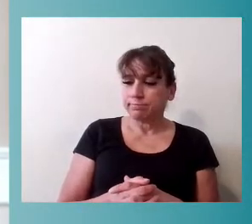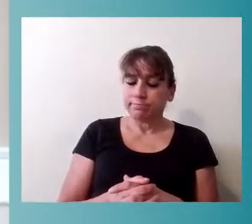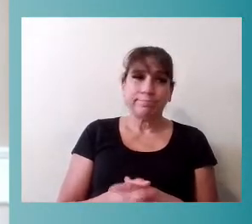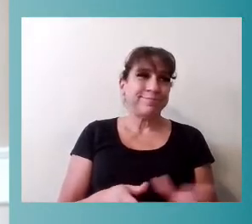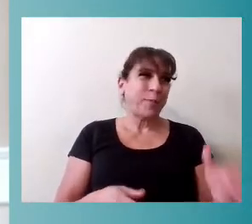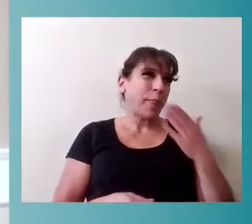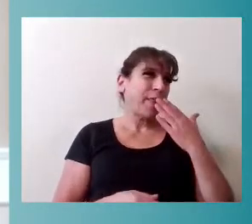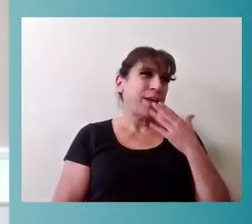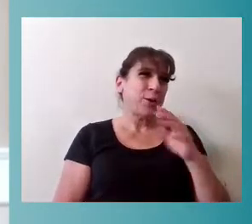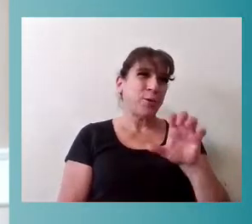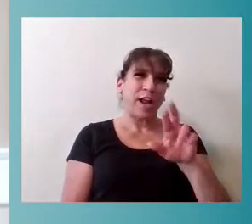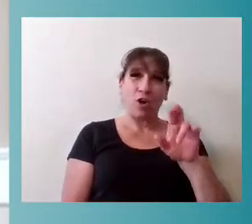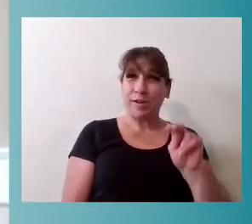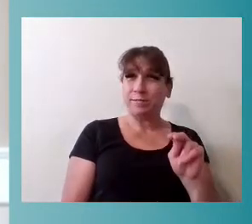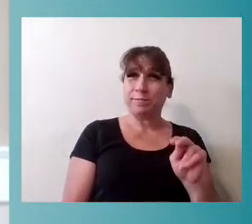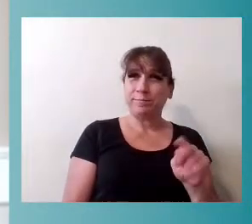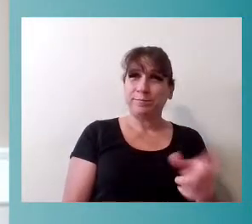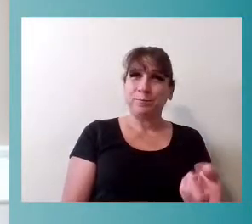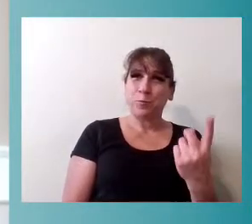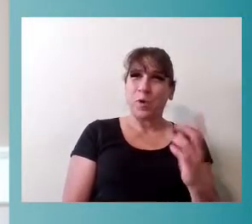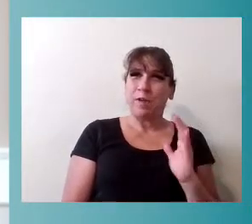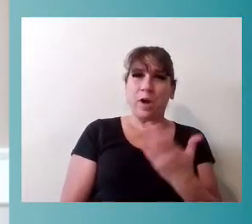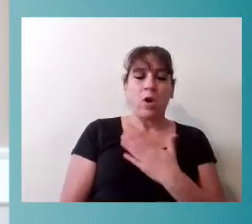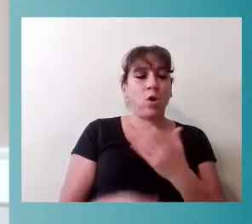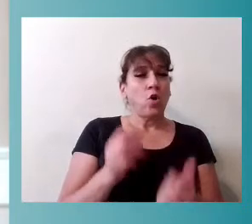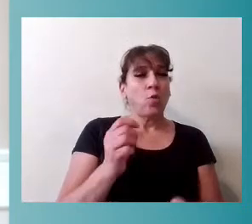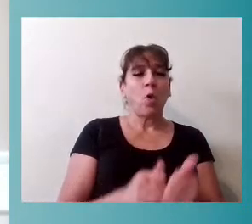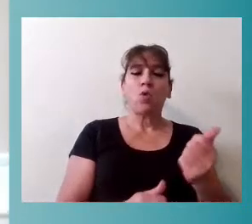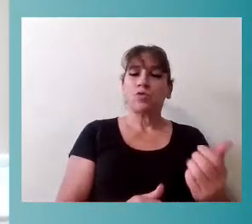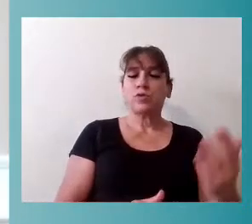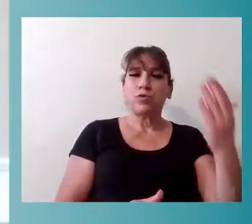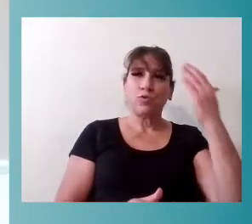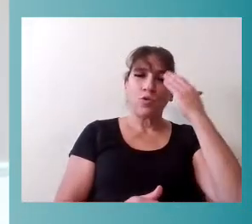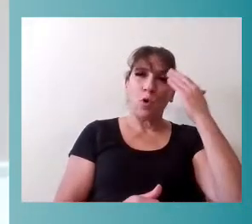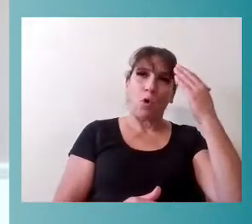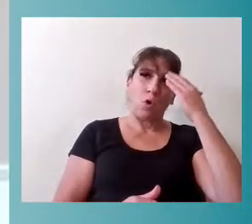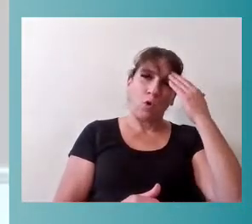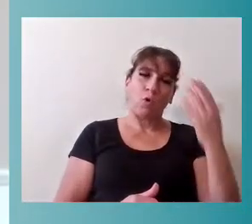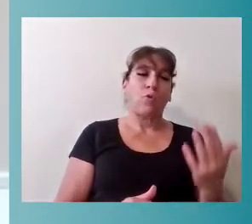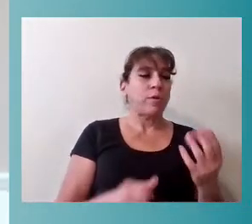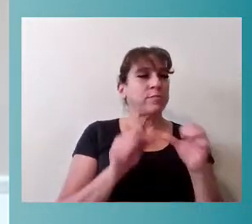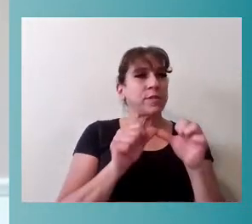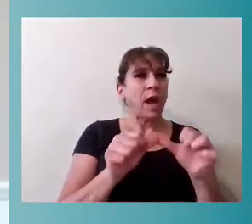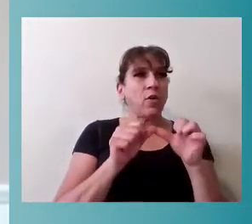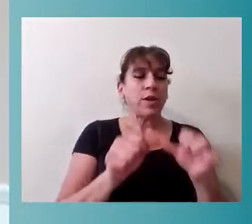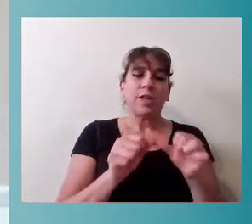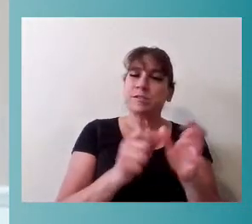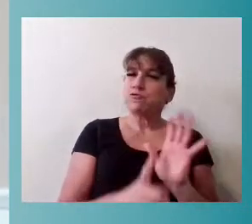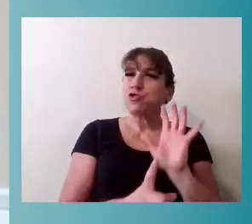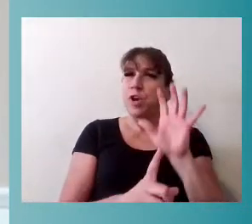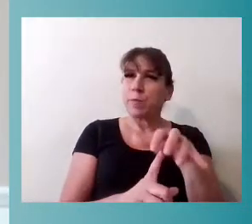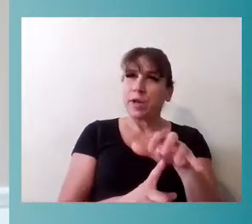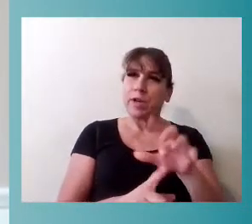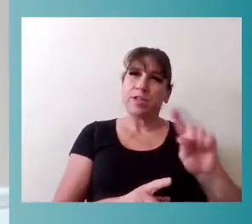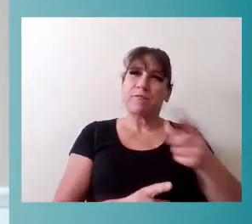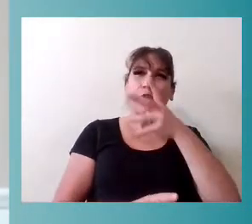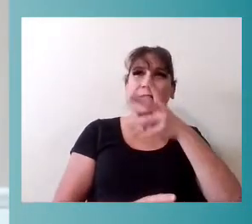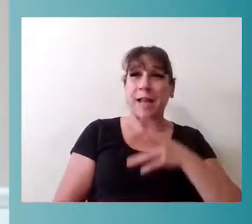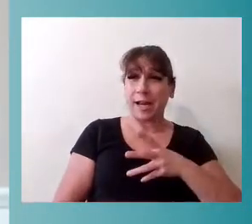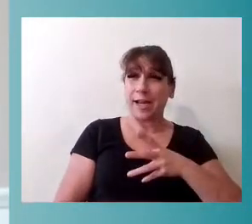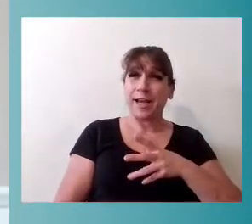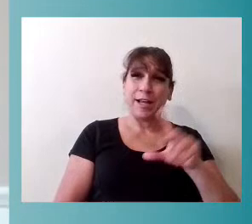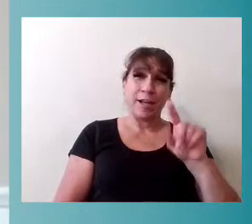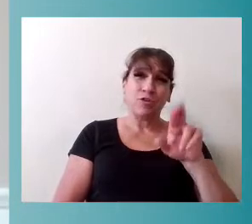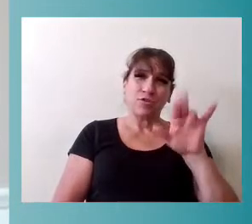Thank you, Erin. One of our most notable and tireless champions is our First Lady,